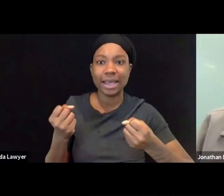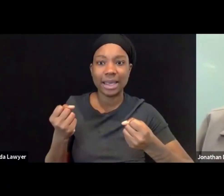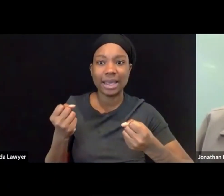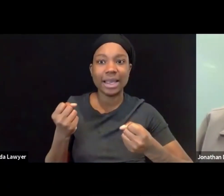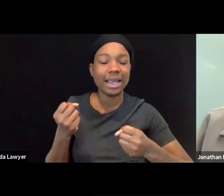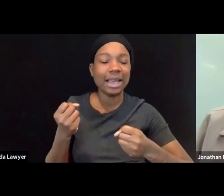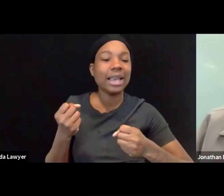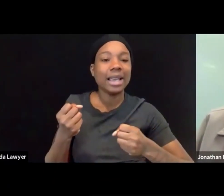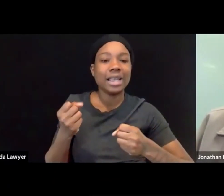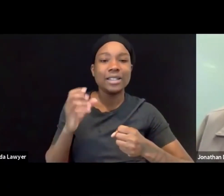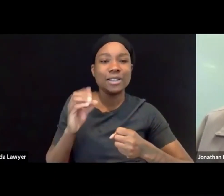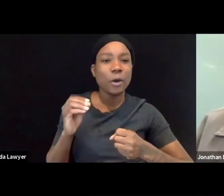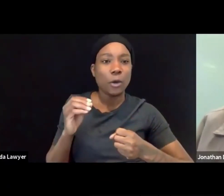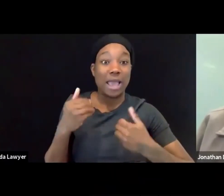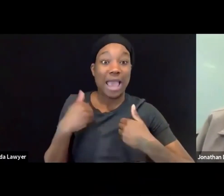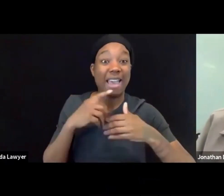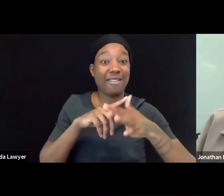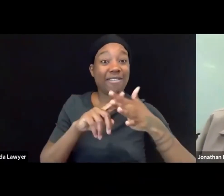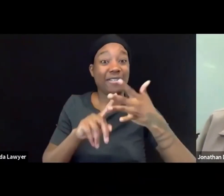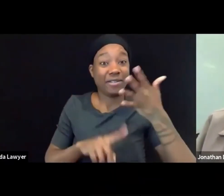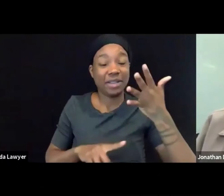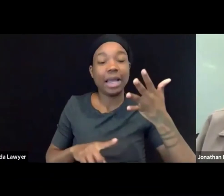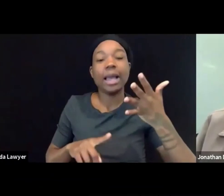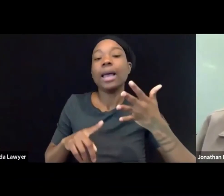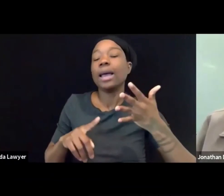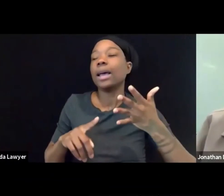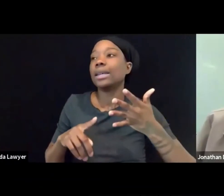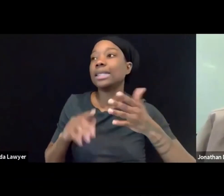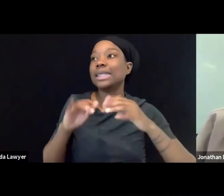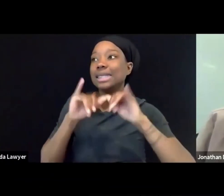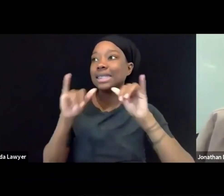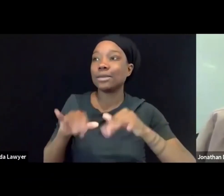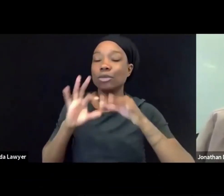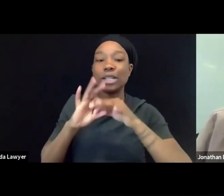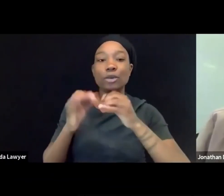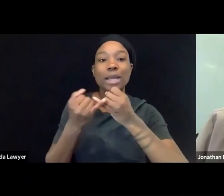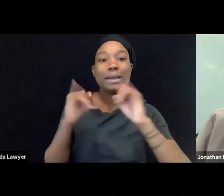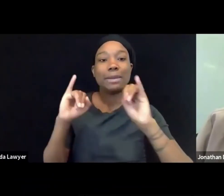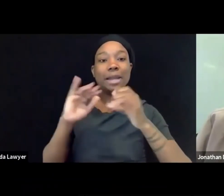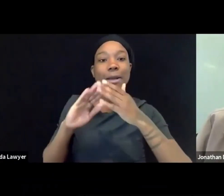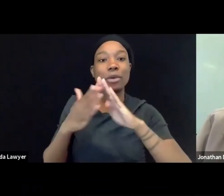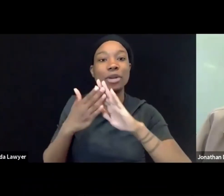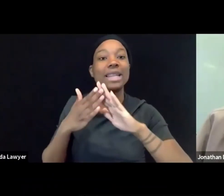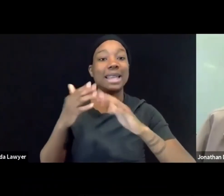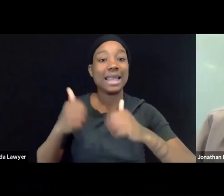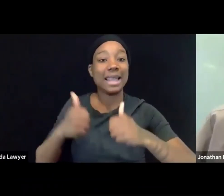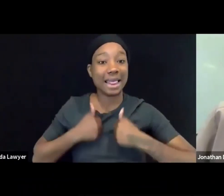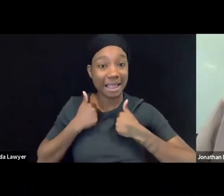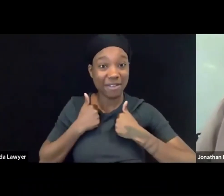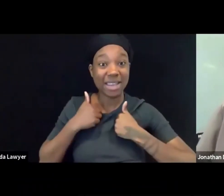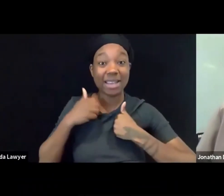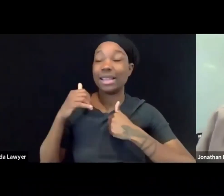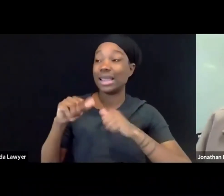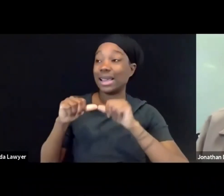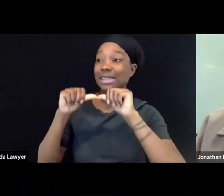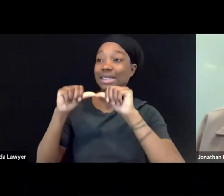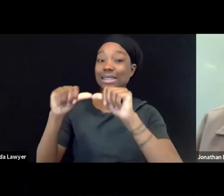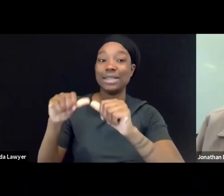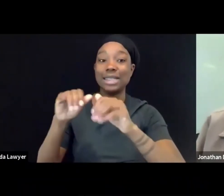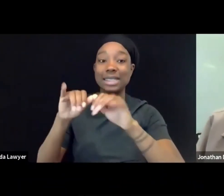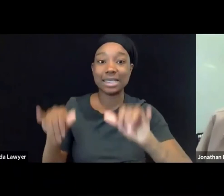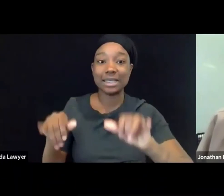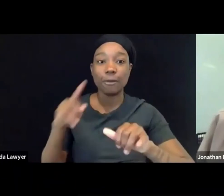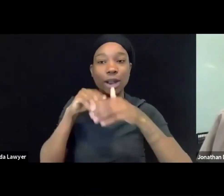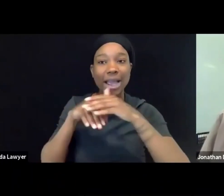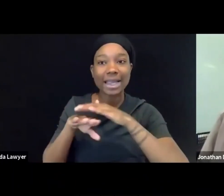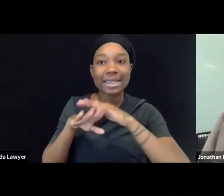systems that help promote for independent community living, that sustain systems for access and